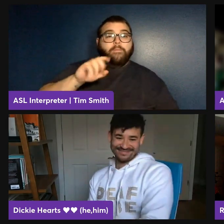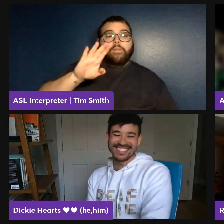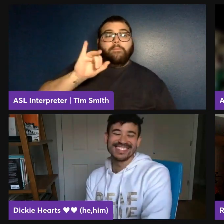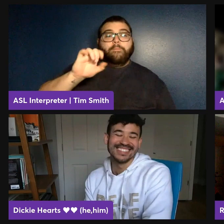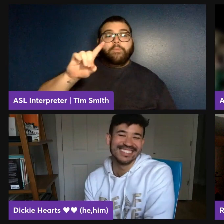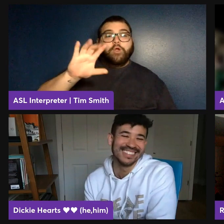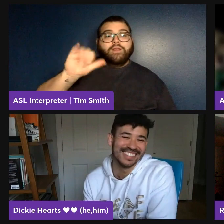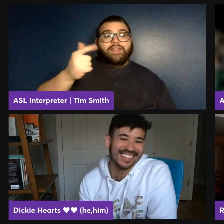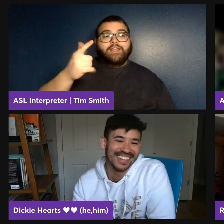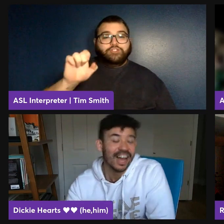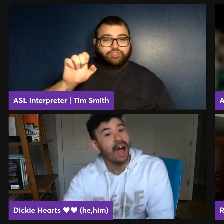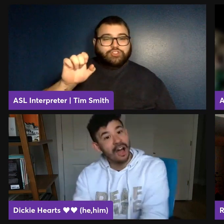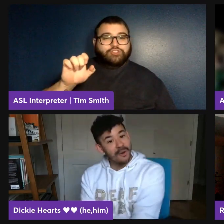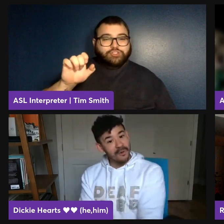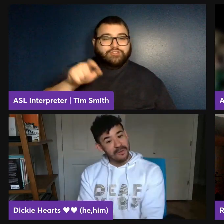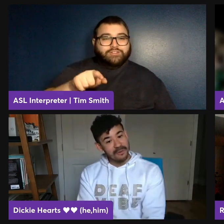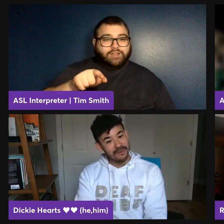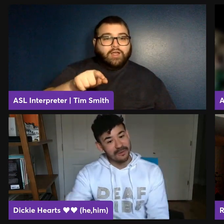see that.